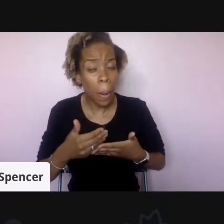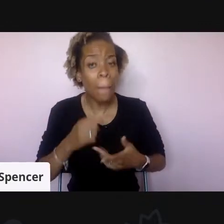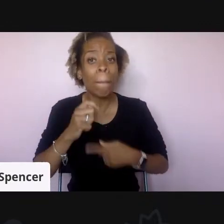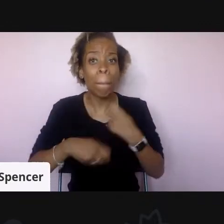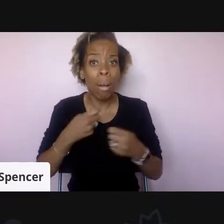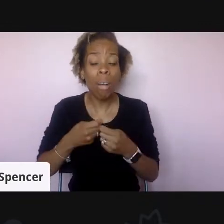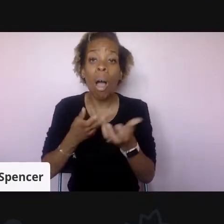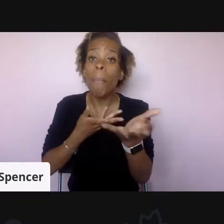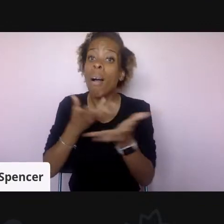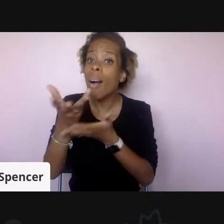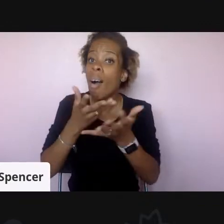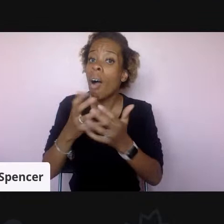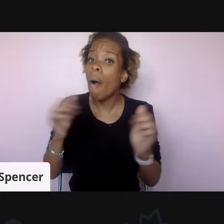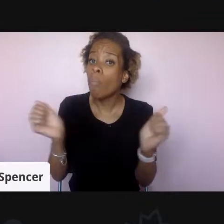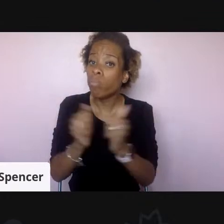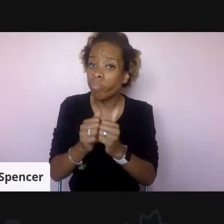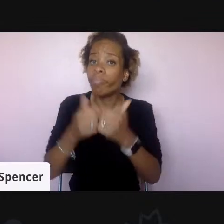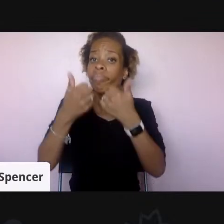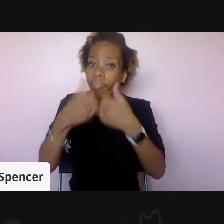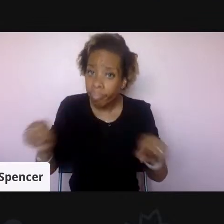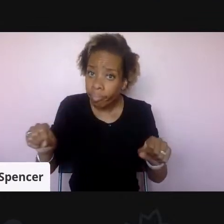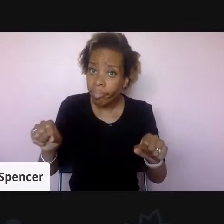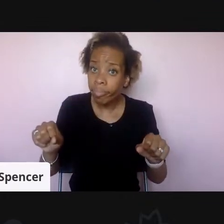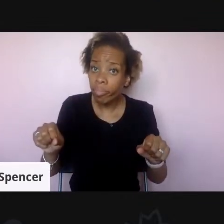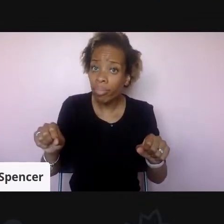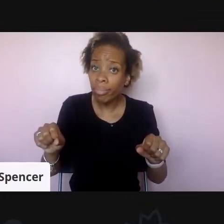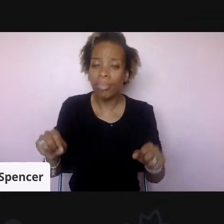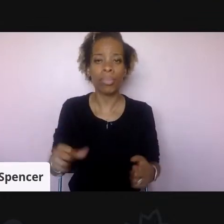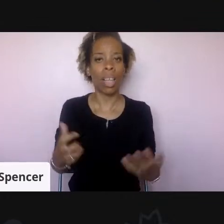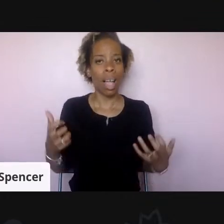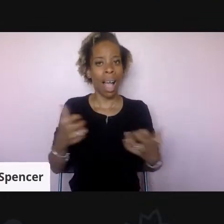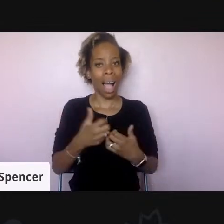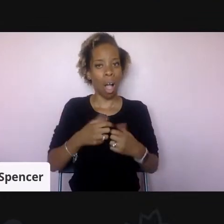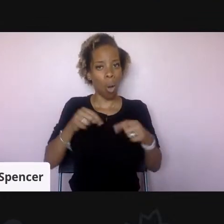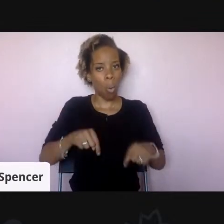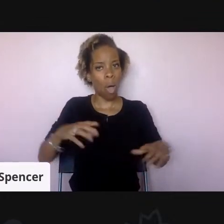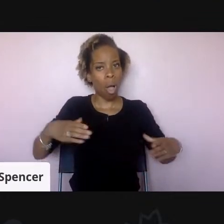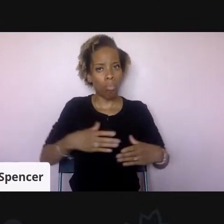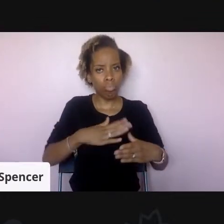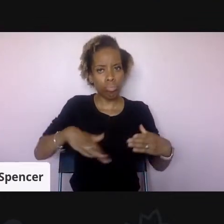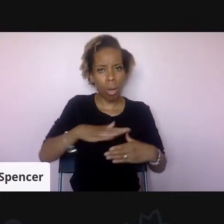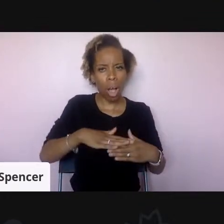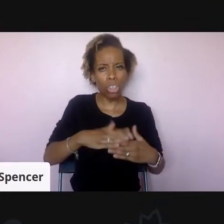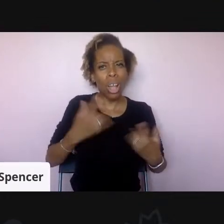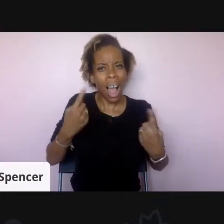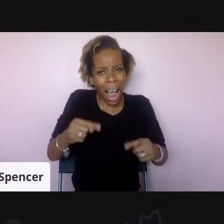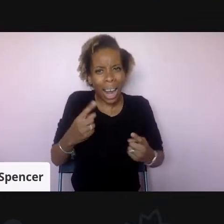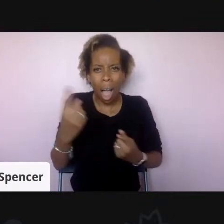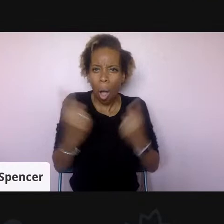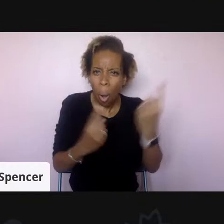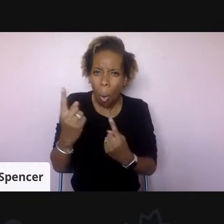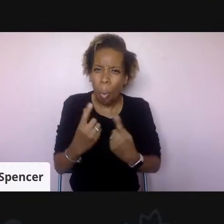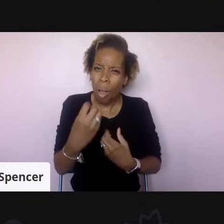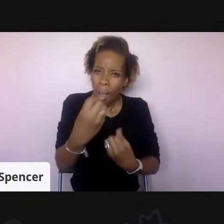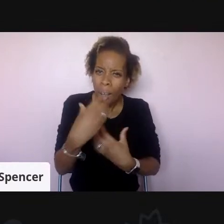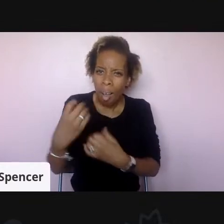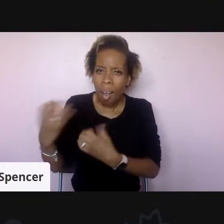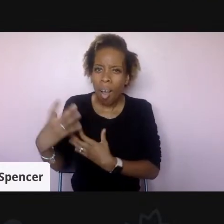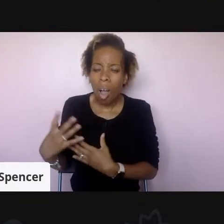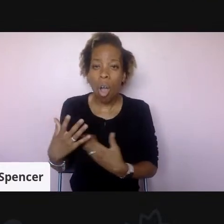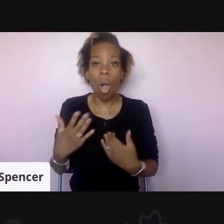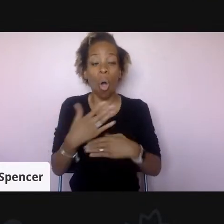and negotiations? How can the branch enable people to be heard in ways that are not